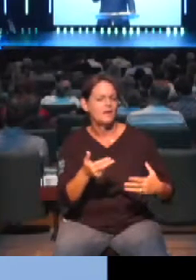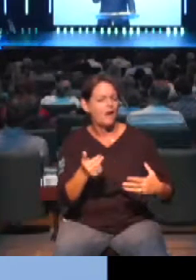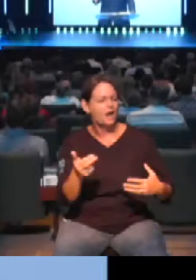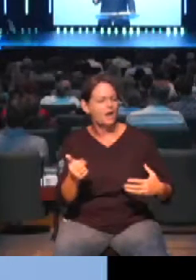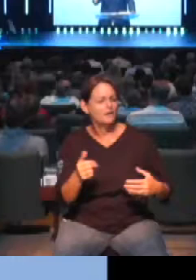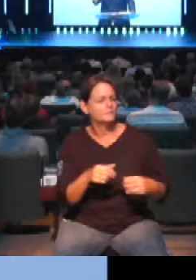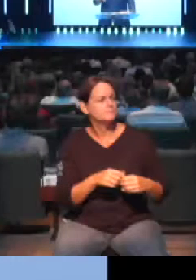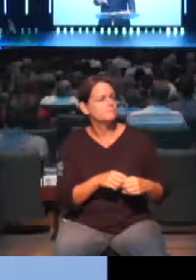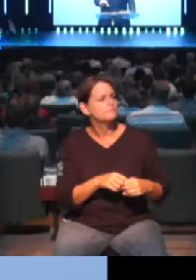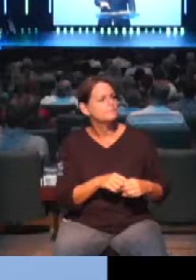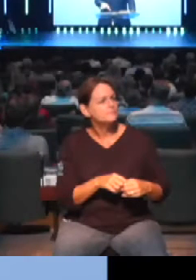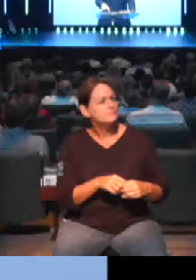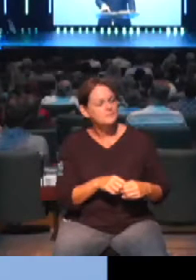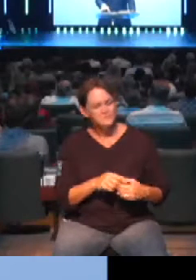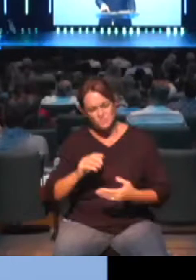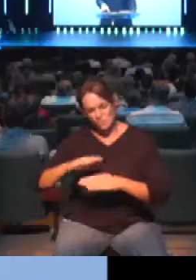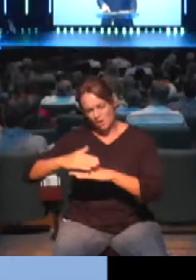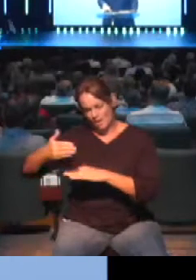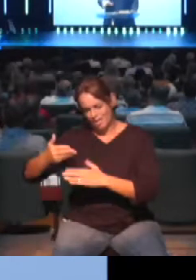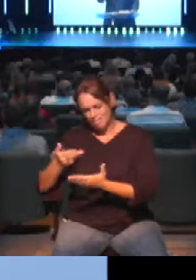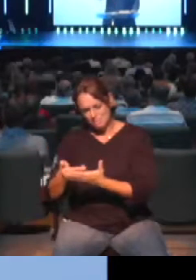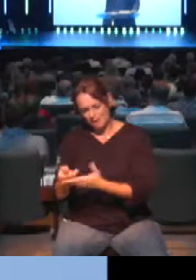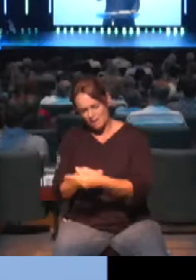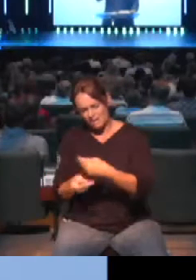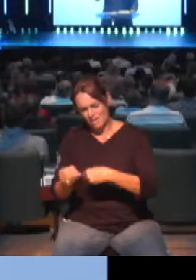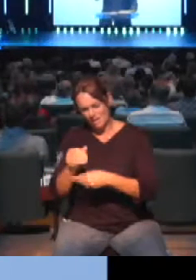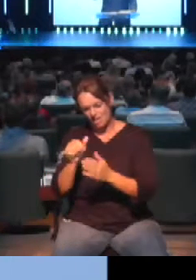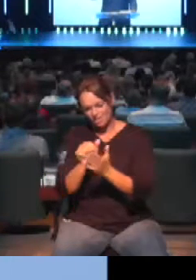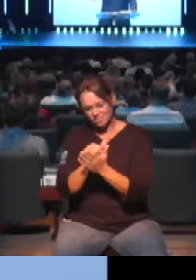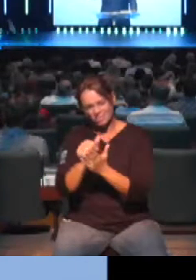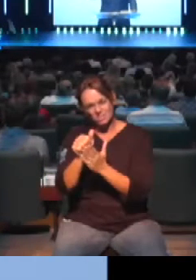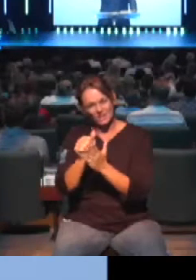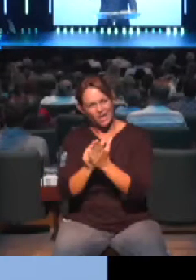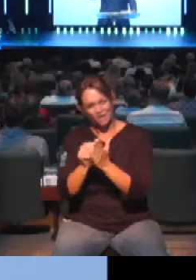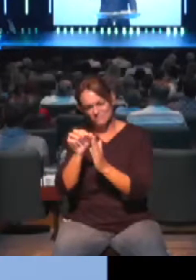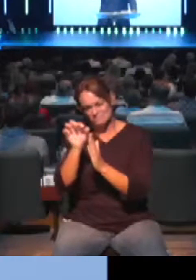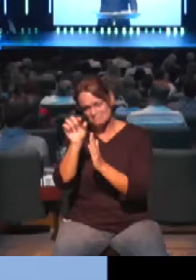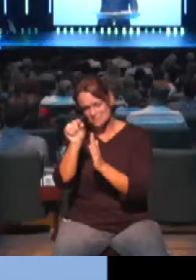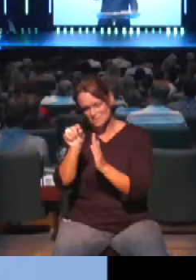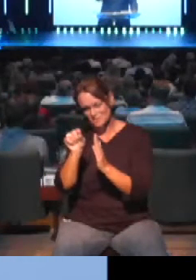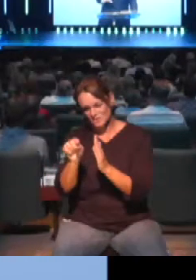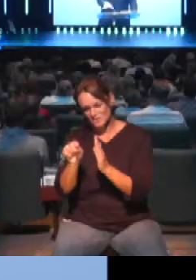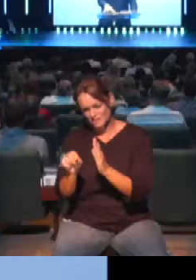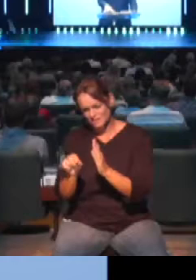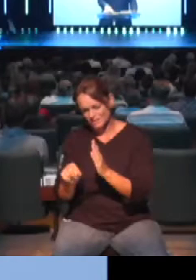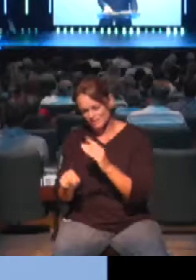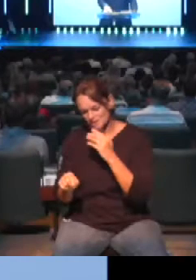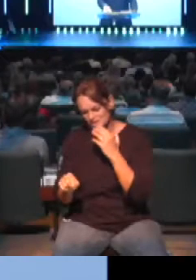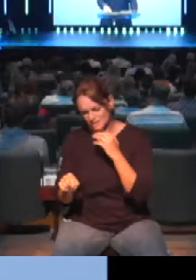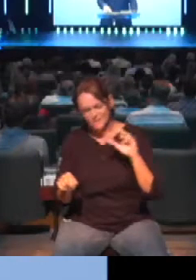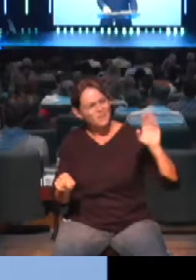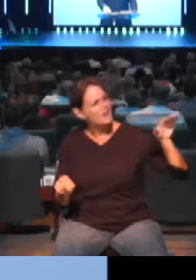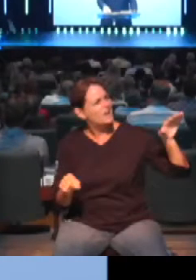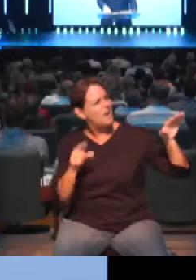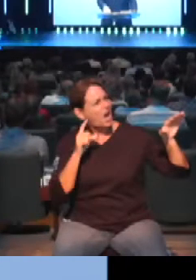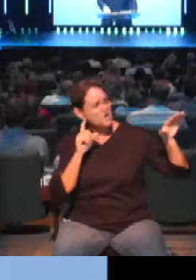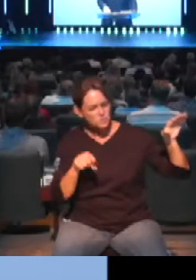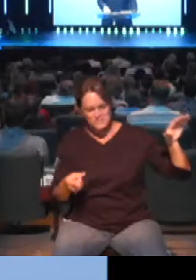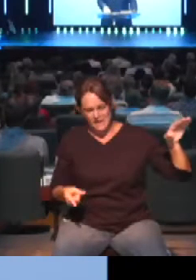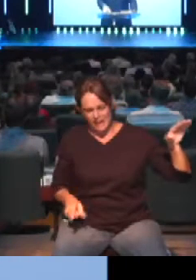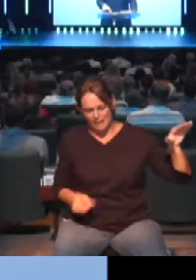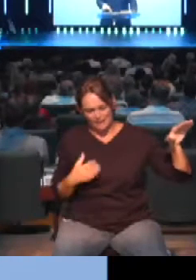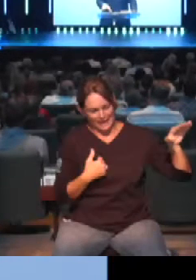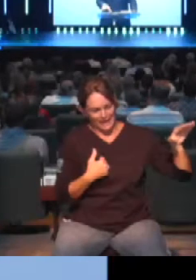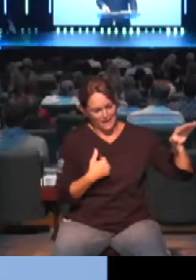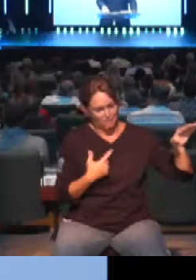You asked me to take over the books, and I've just noticed. It's a little thing, Dad. It's a little thing. And but I noticed that every time one of